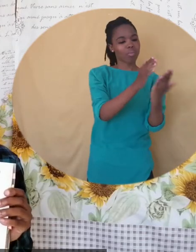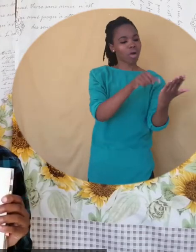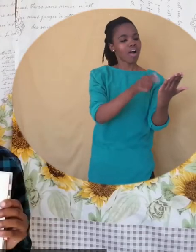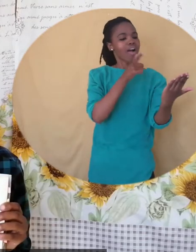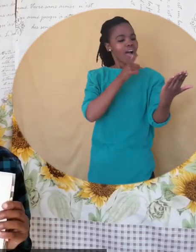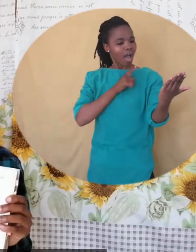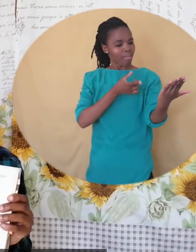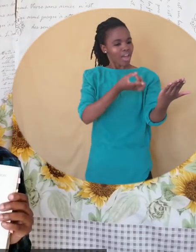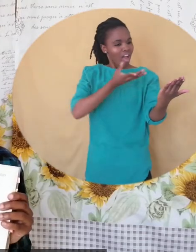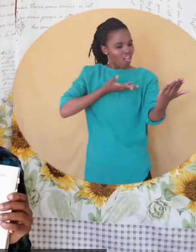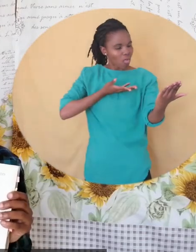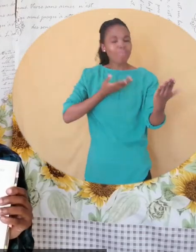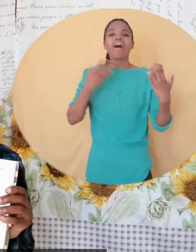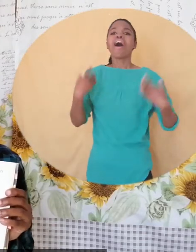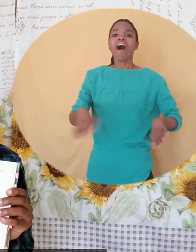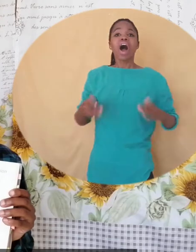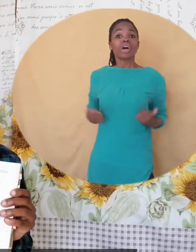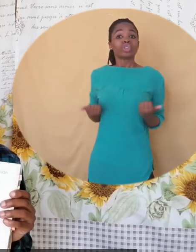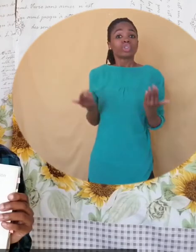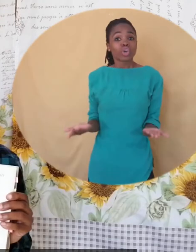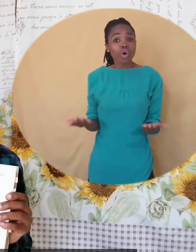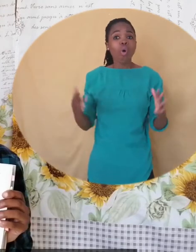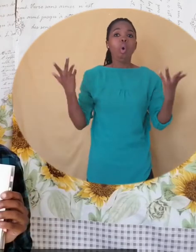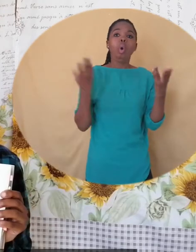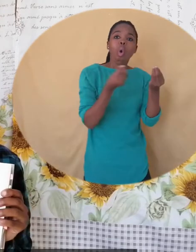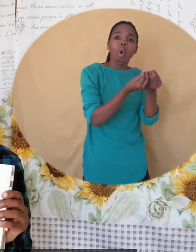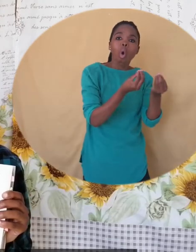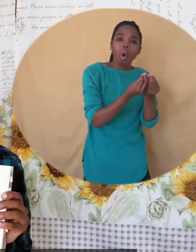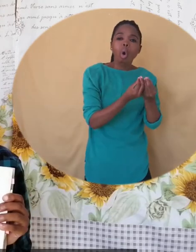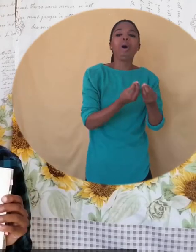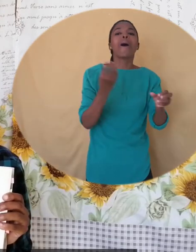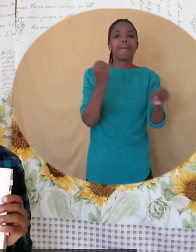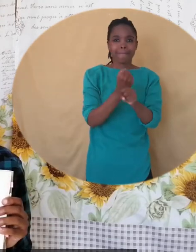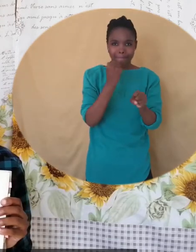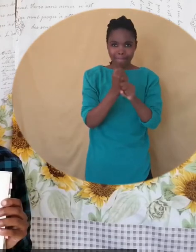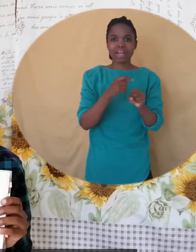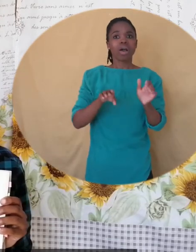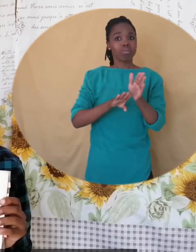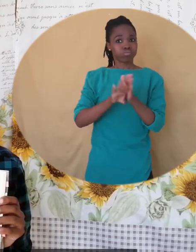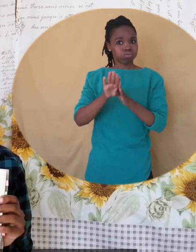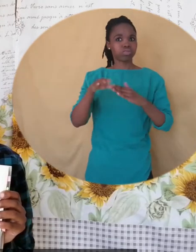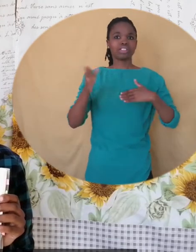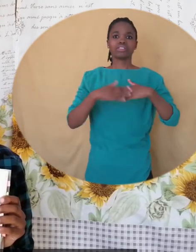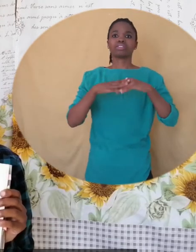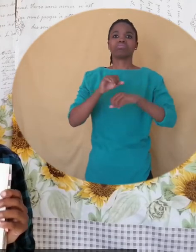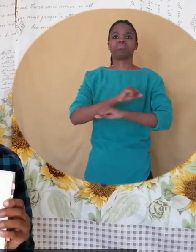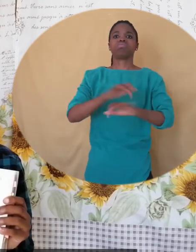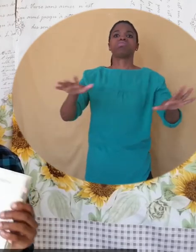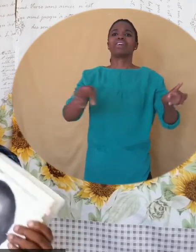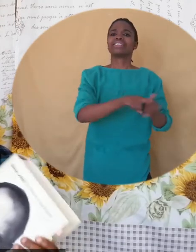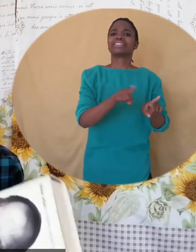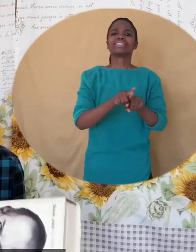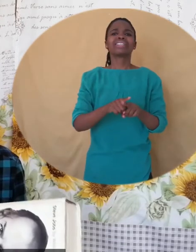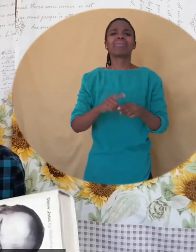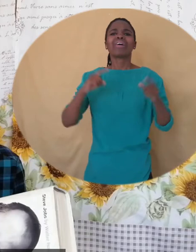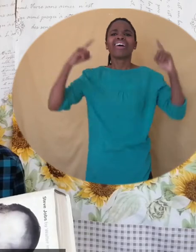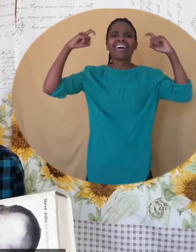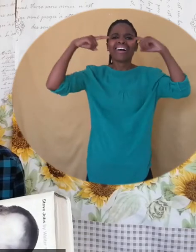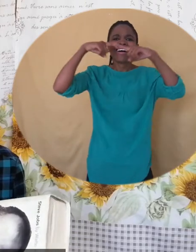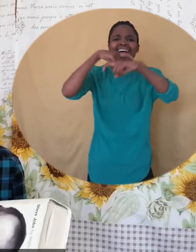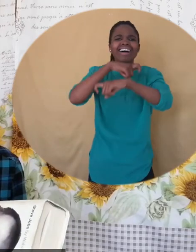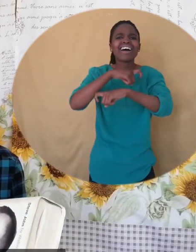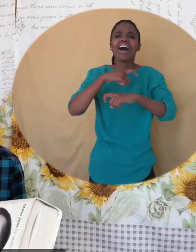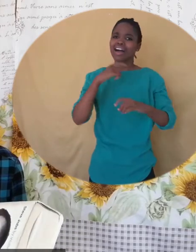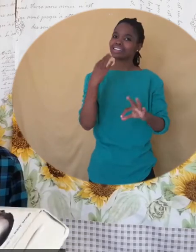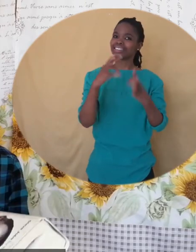how my products, you know, what your vision is, how your products or your services can have a need, but also make it so